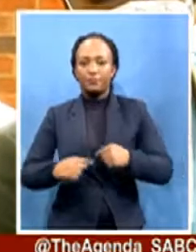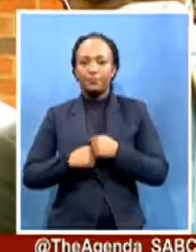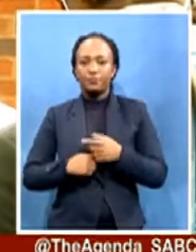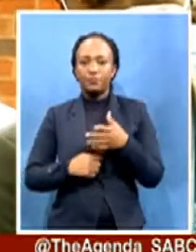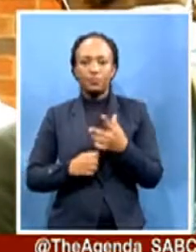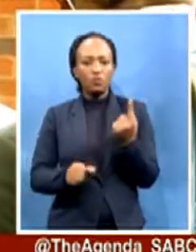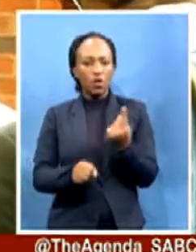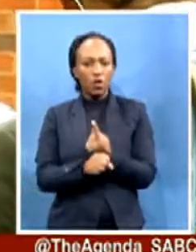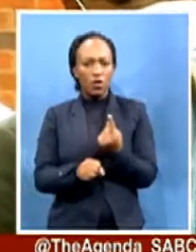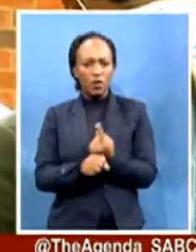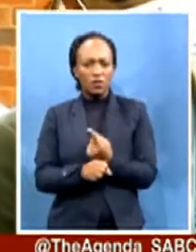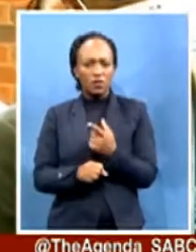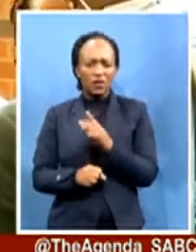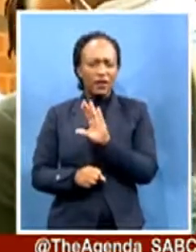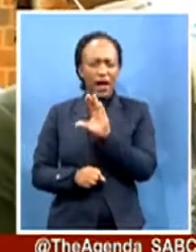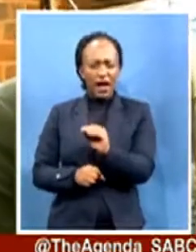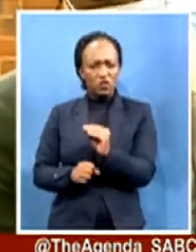the support, it's from him.